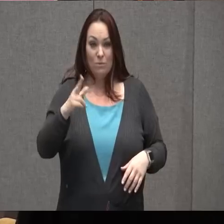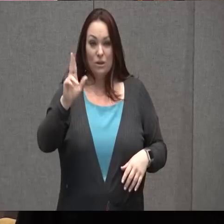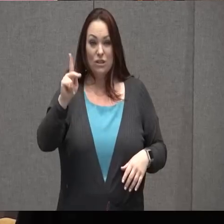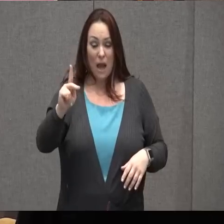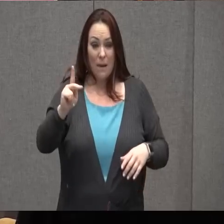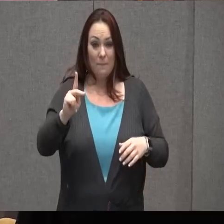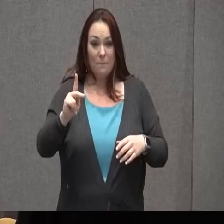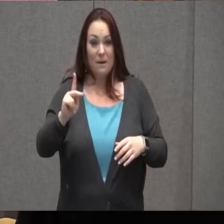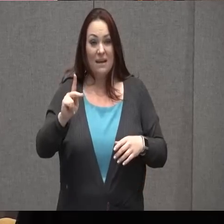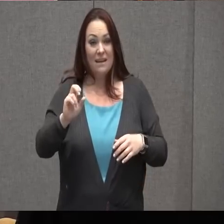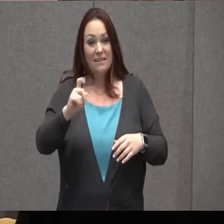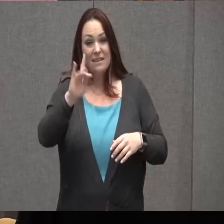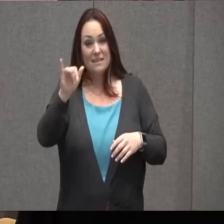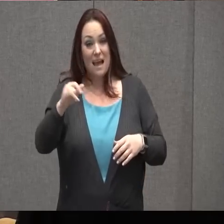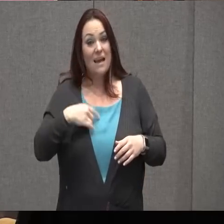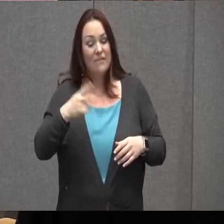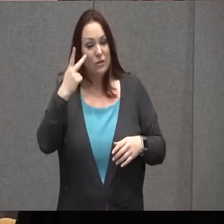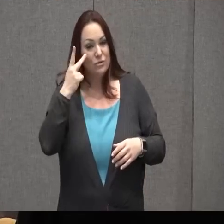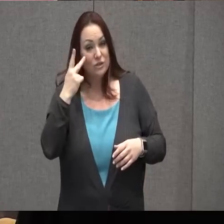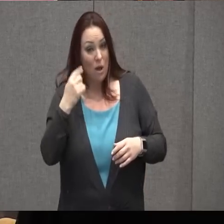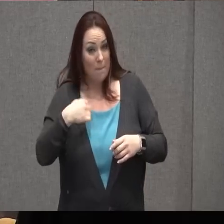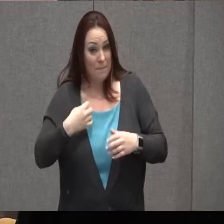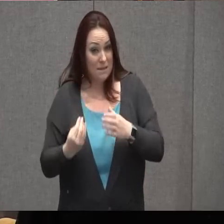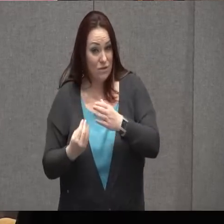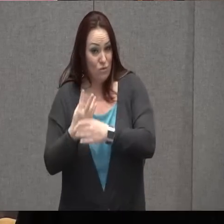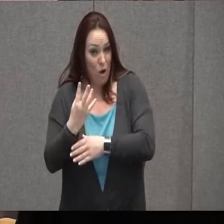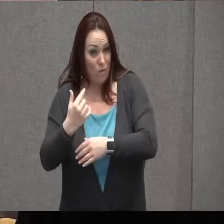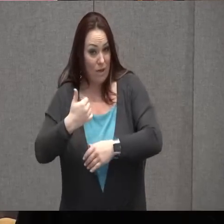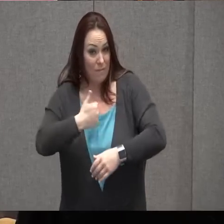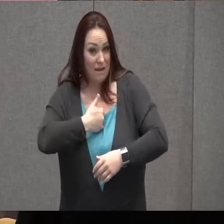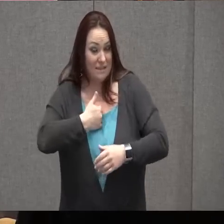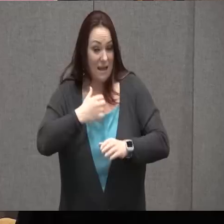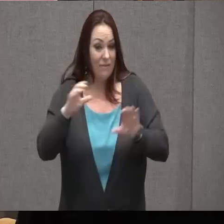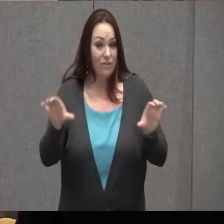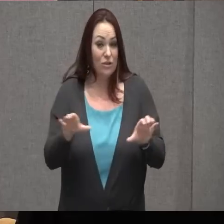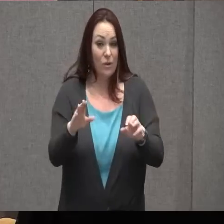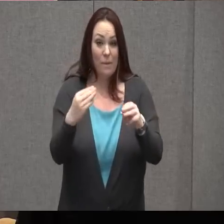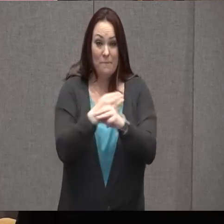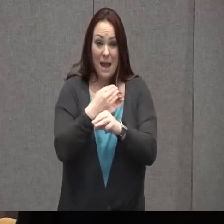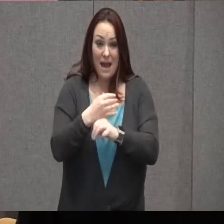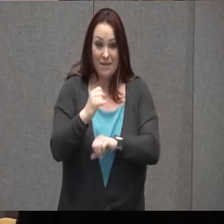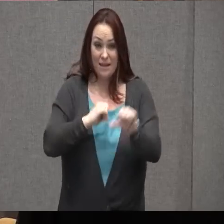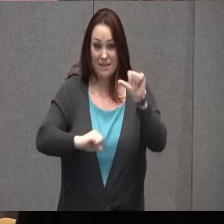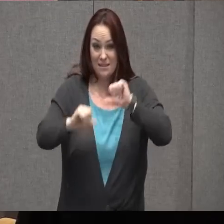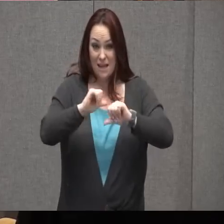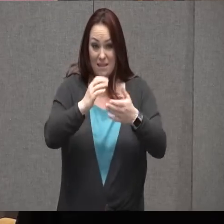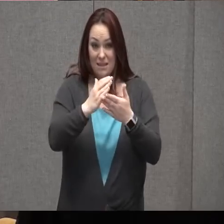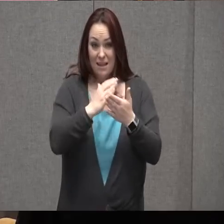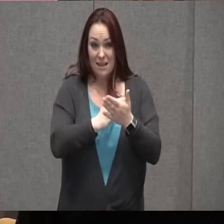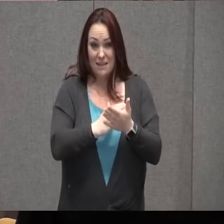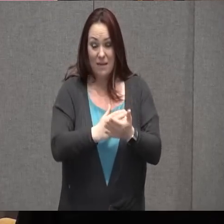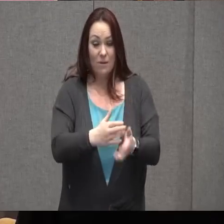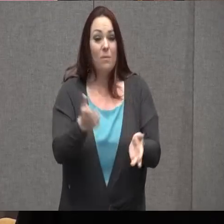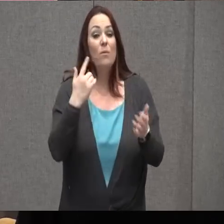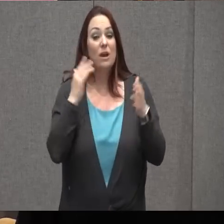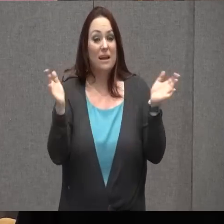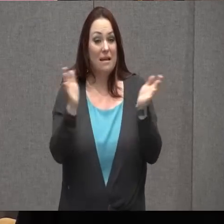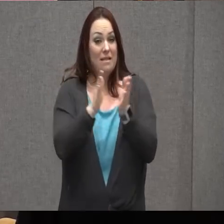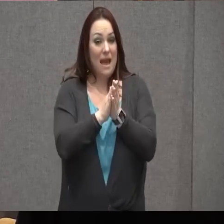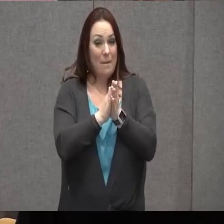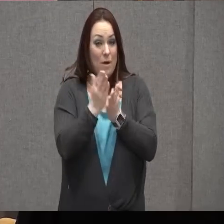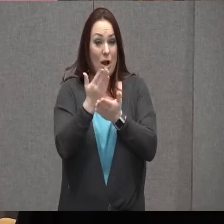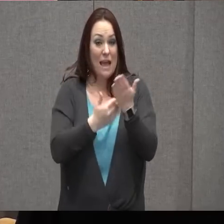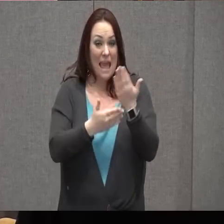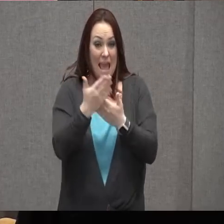and Miss Groth do a math and science lesson, but I'll teach you how to do it this time. We're going to clap our hands together get some energy. Do you feel